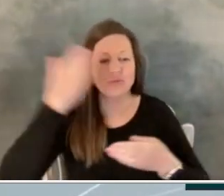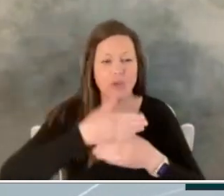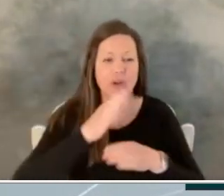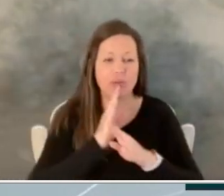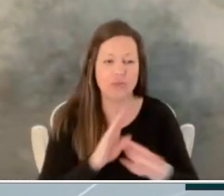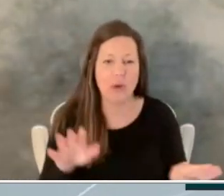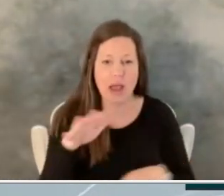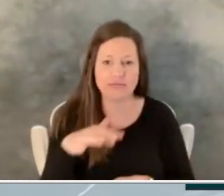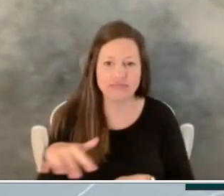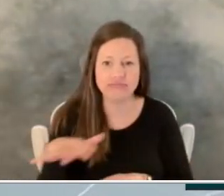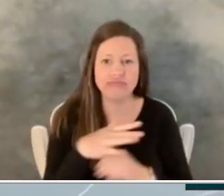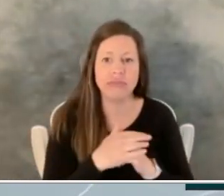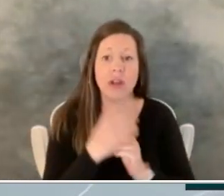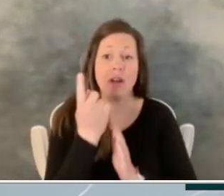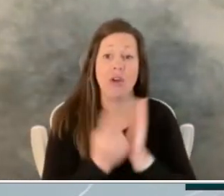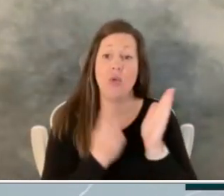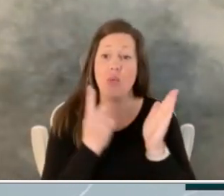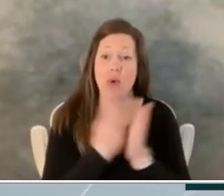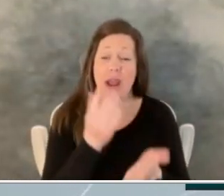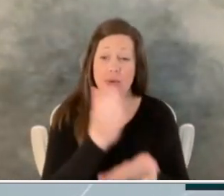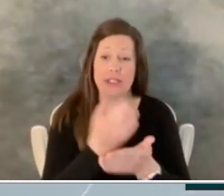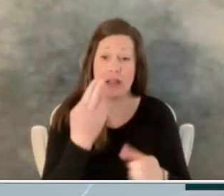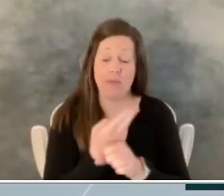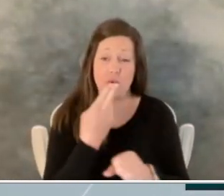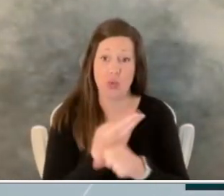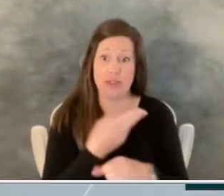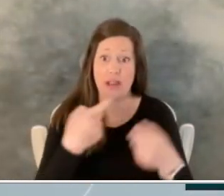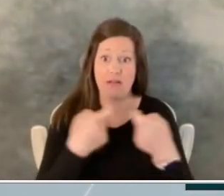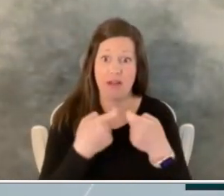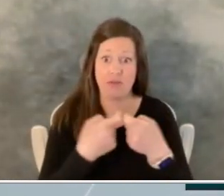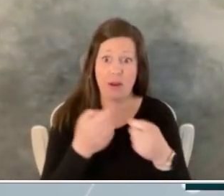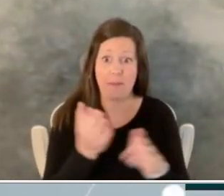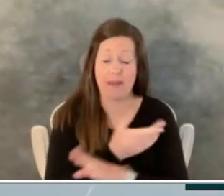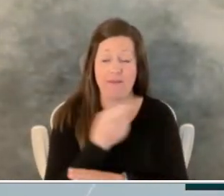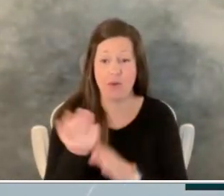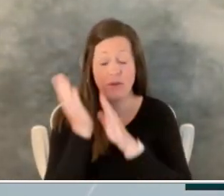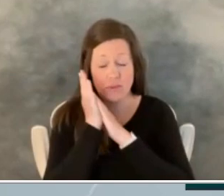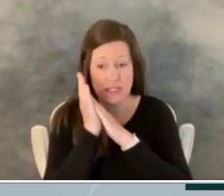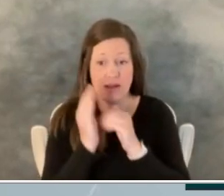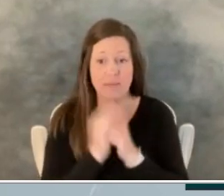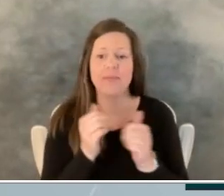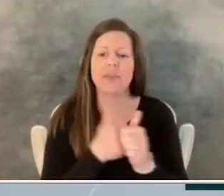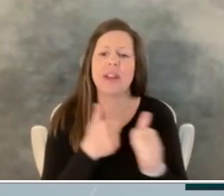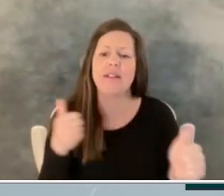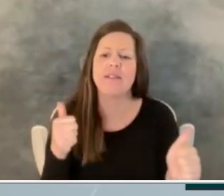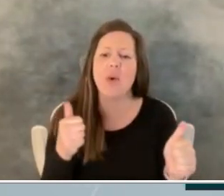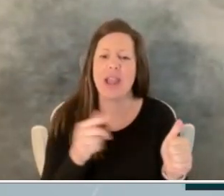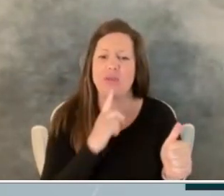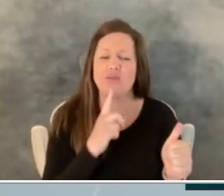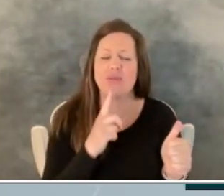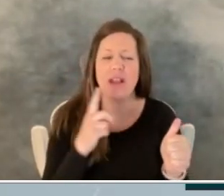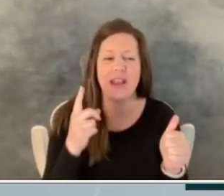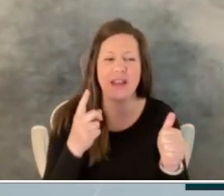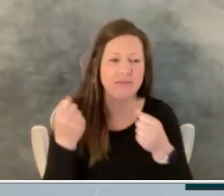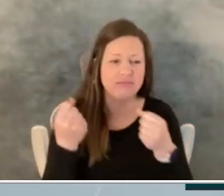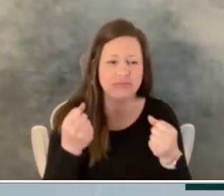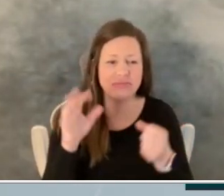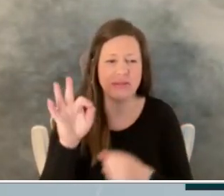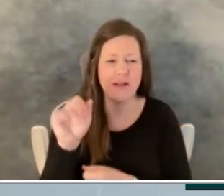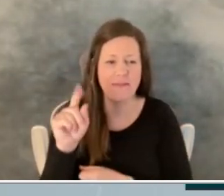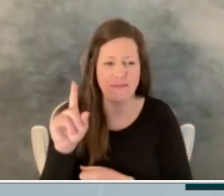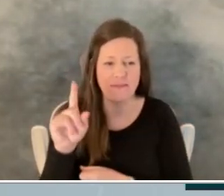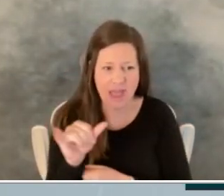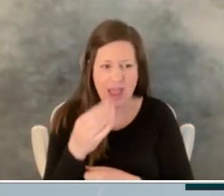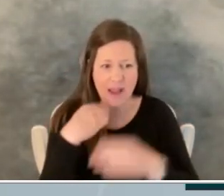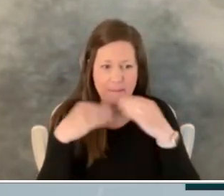1 hour away from electronics before your head hits the pillow, avoiding fatty meals before bed, less stress, more